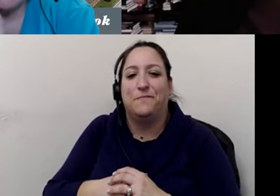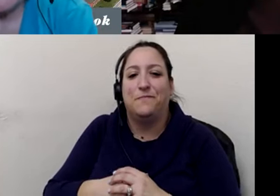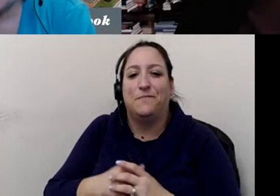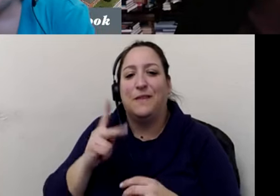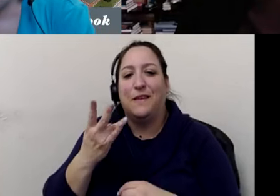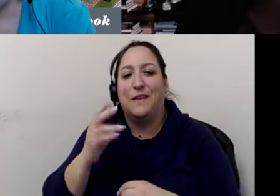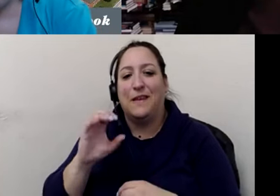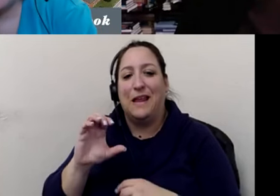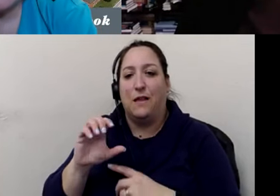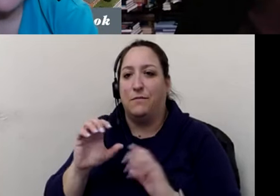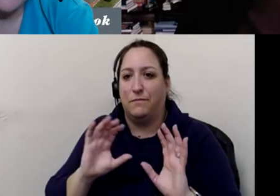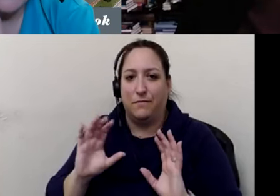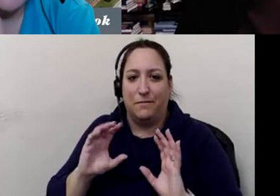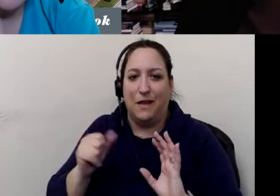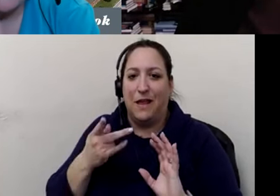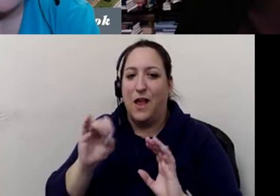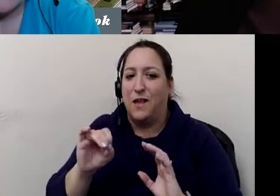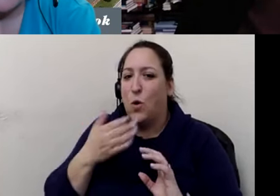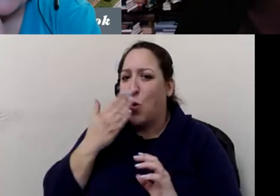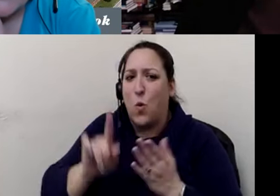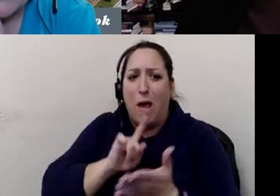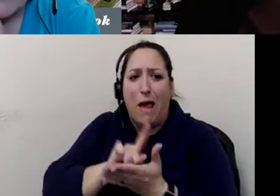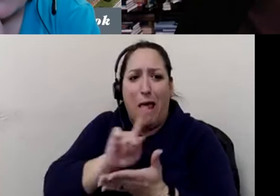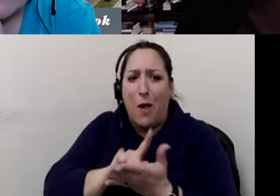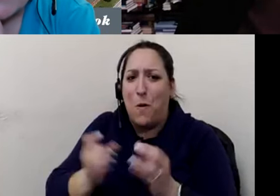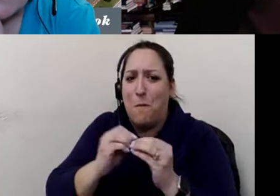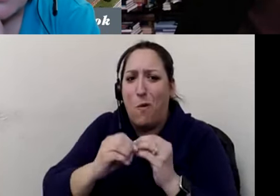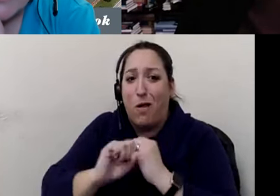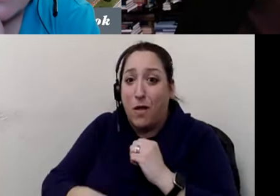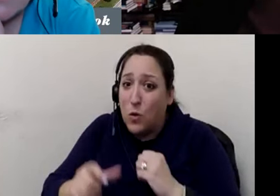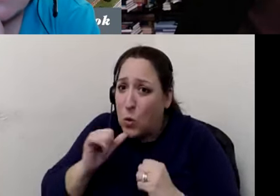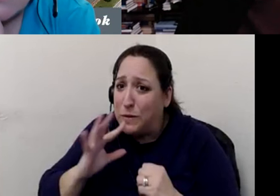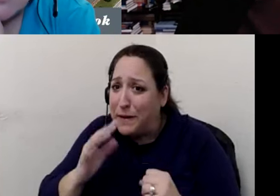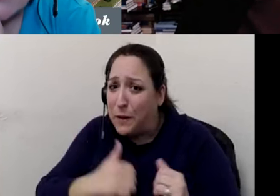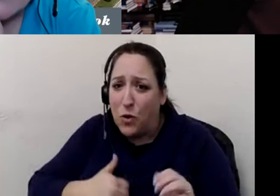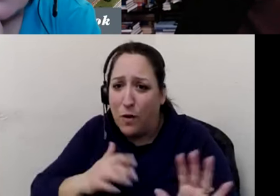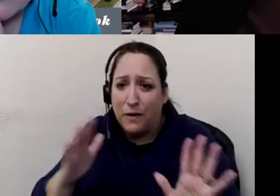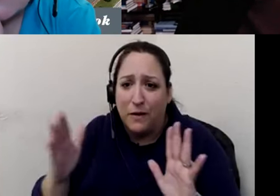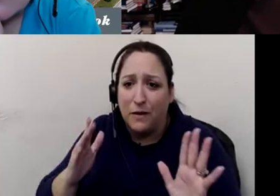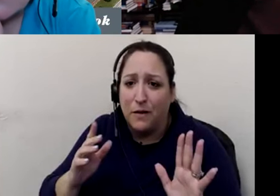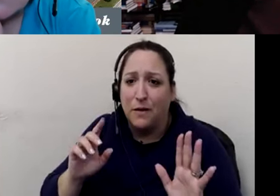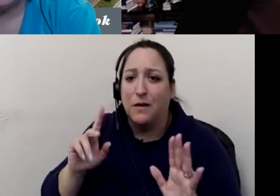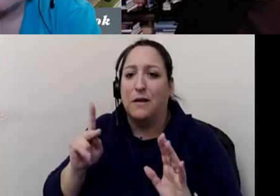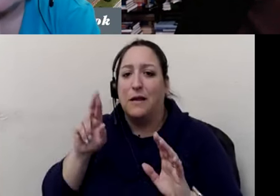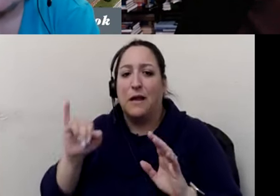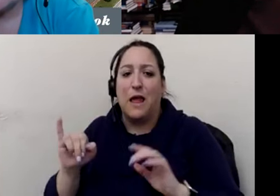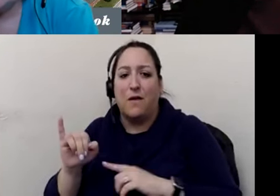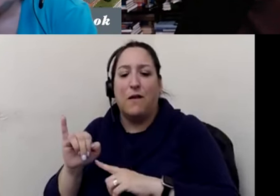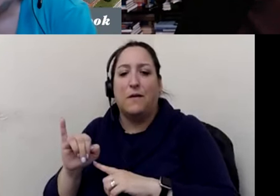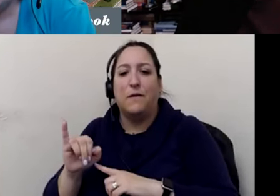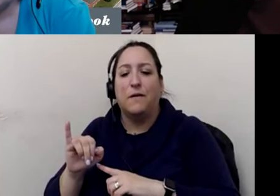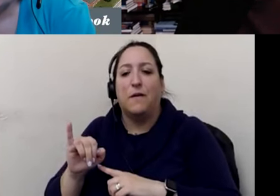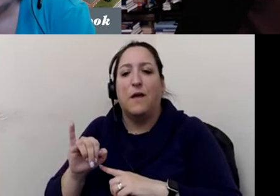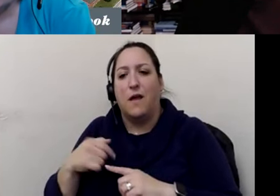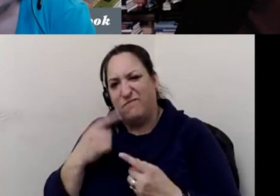Thank you so much. I'm so sorry that we don't have hours more. Did somebody want to speak? I'm sorry. Tawnie, did you Well, I was just going to say, I